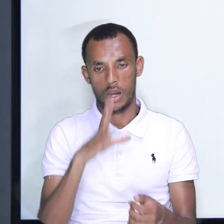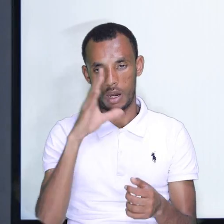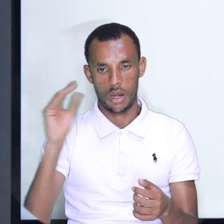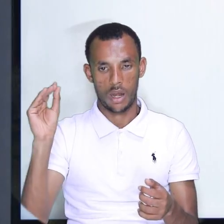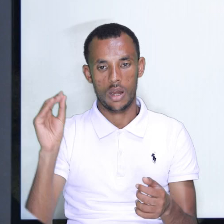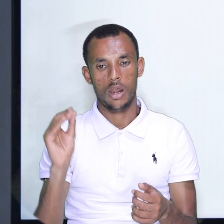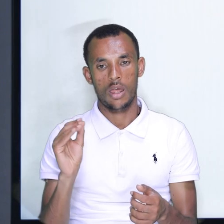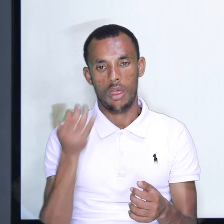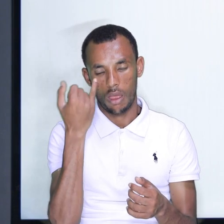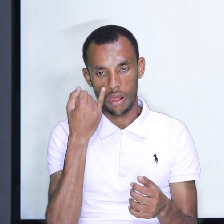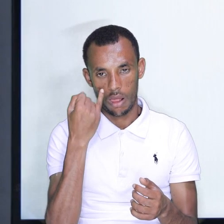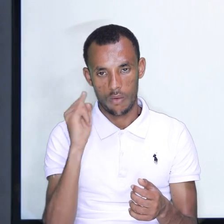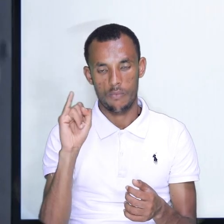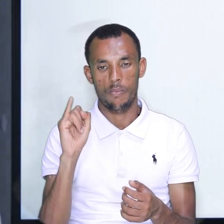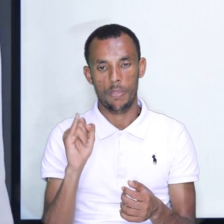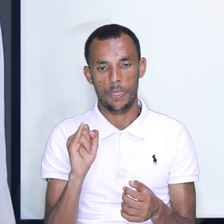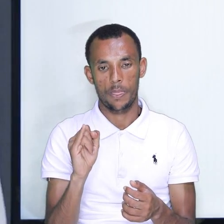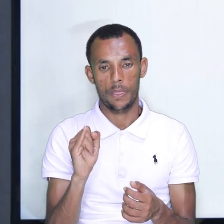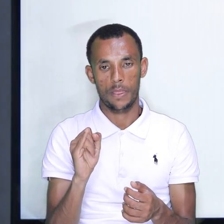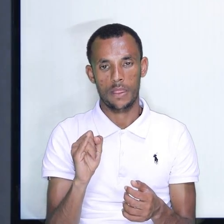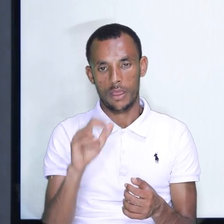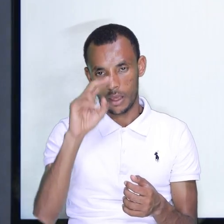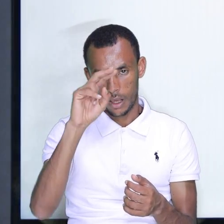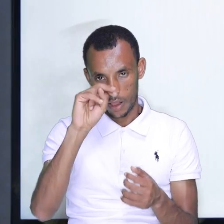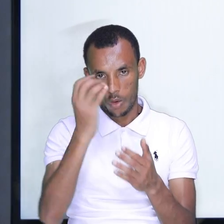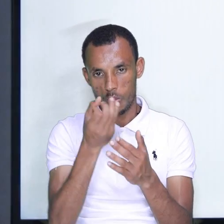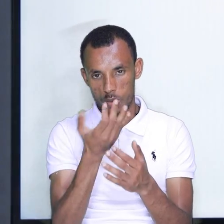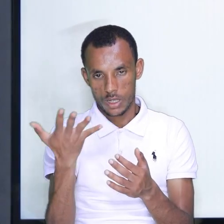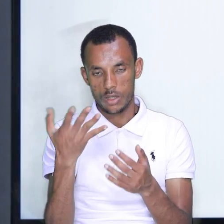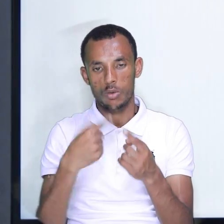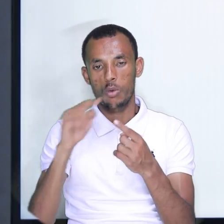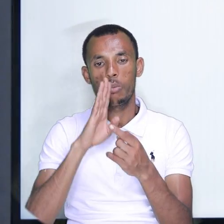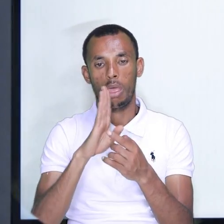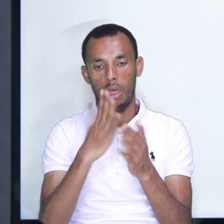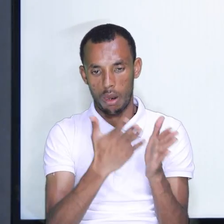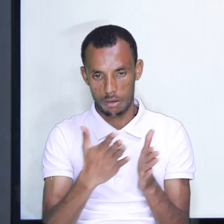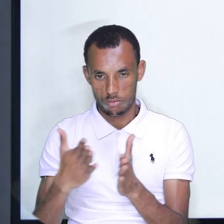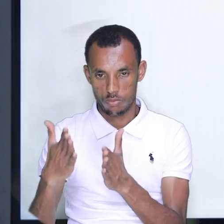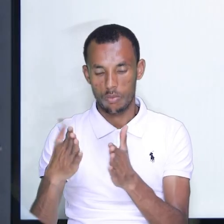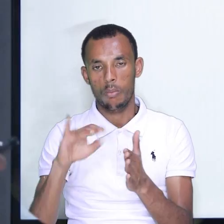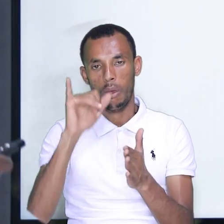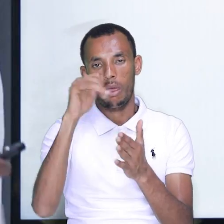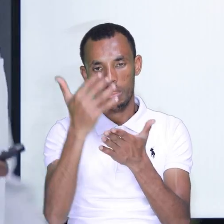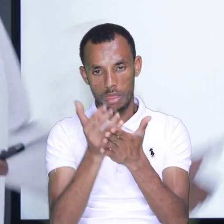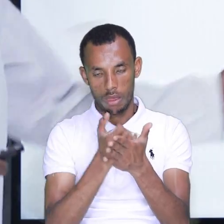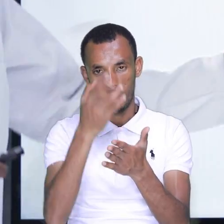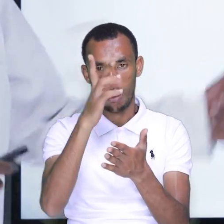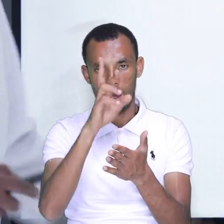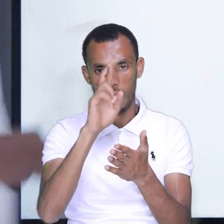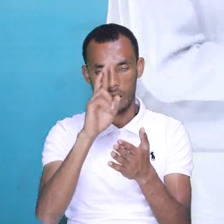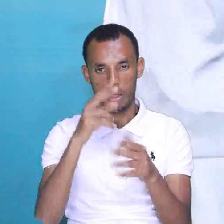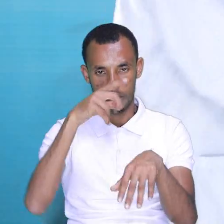And if n objects are to be arranged, by taking r at a